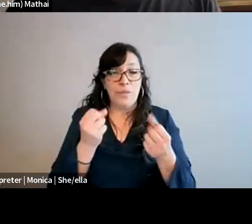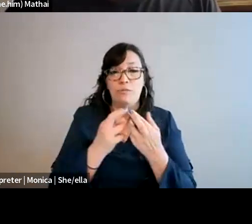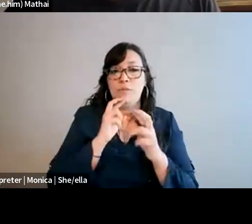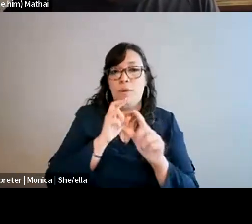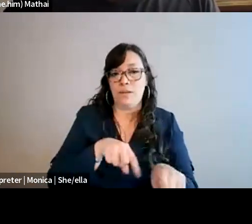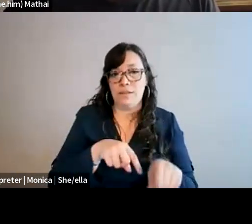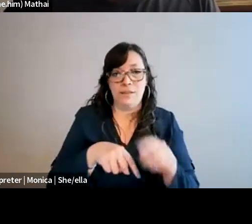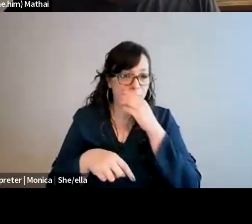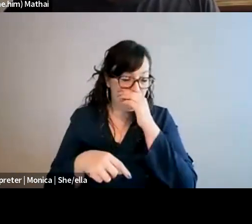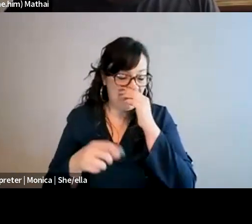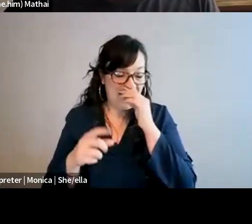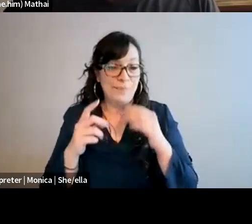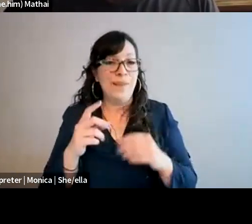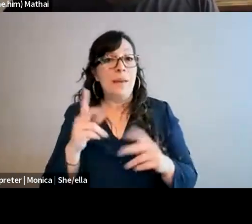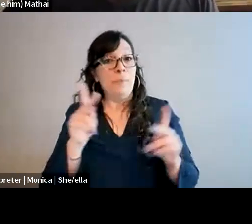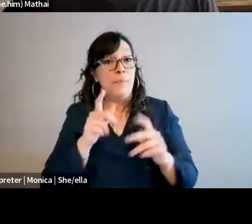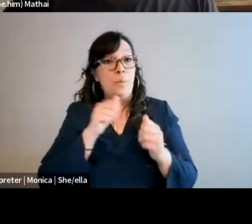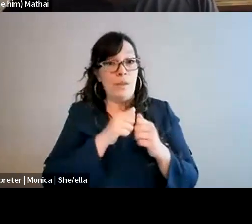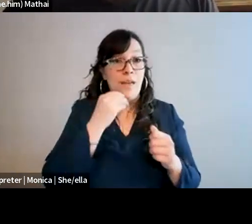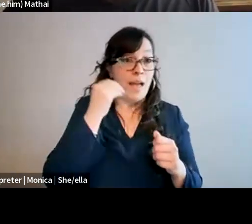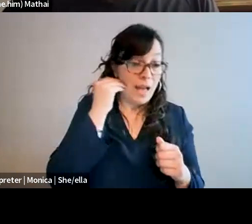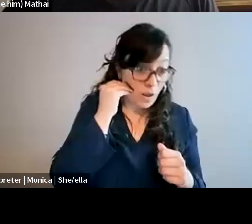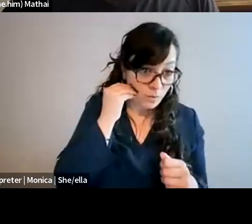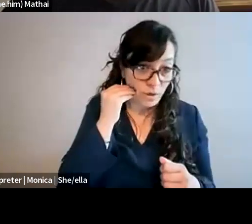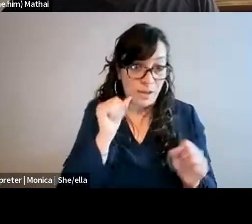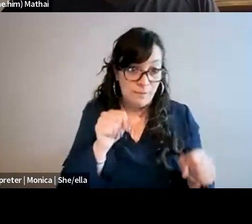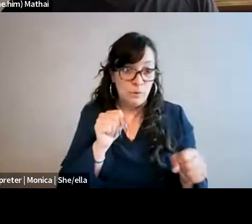to tap into. I hope I answered the question.